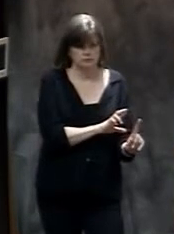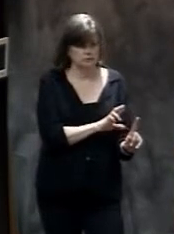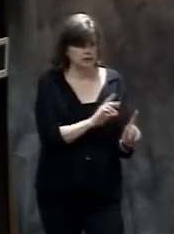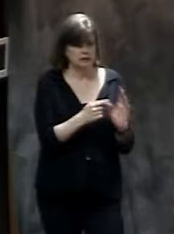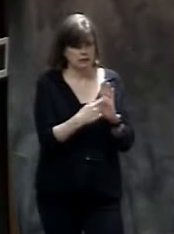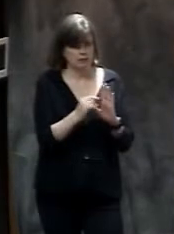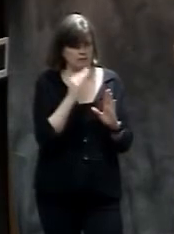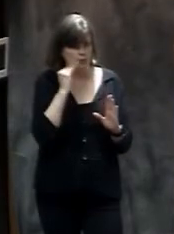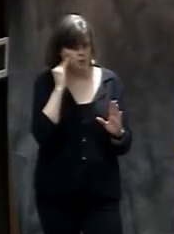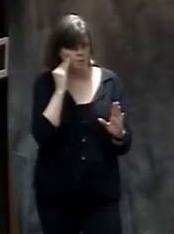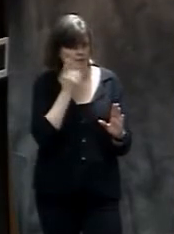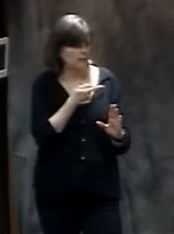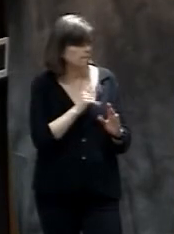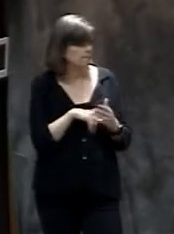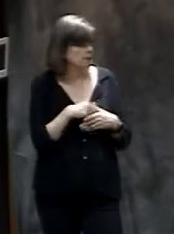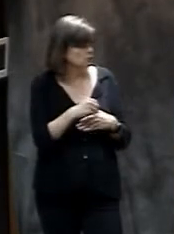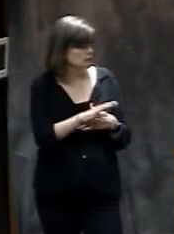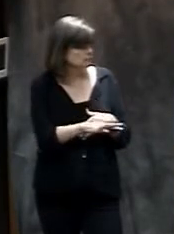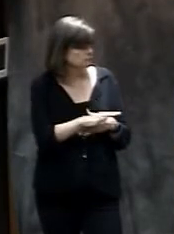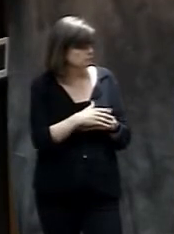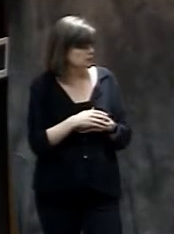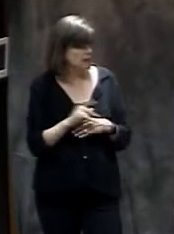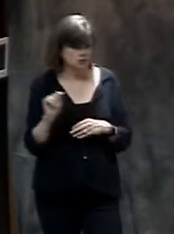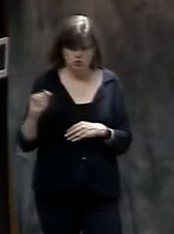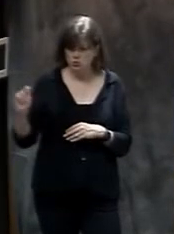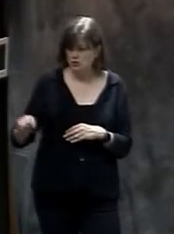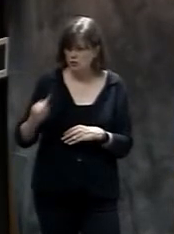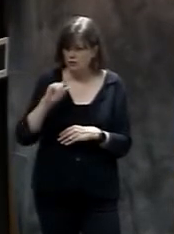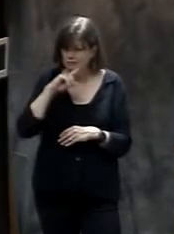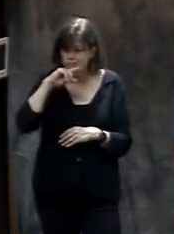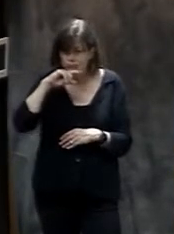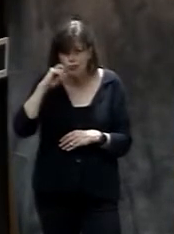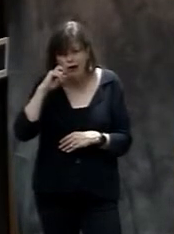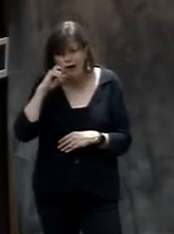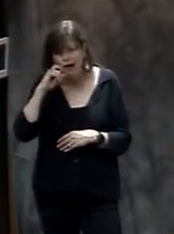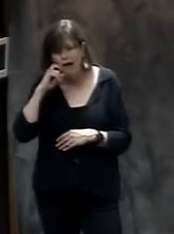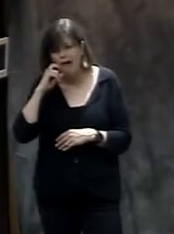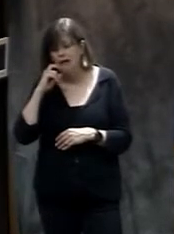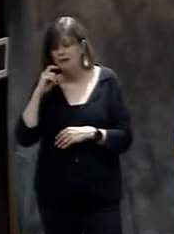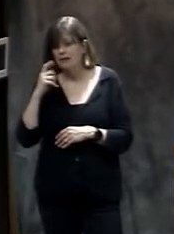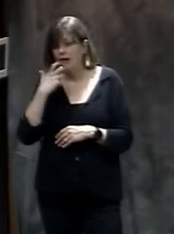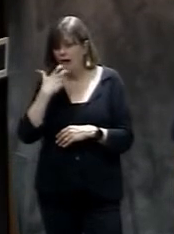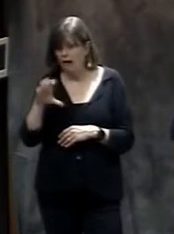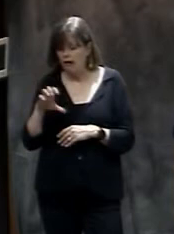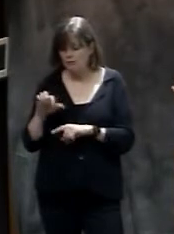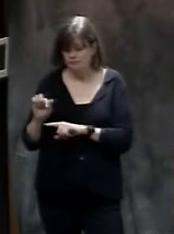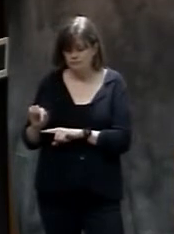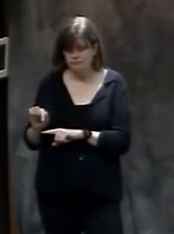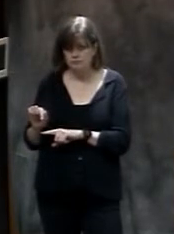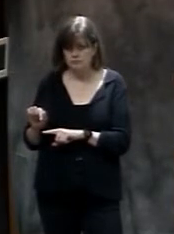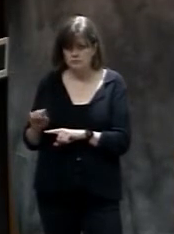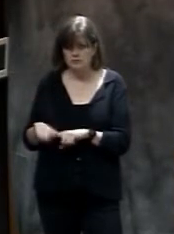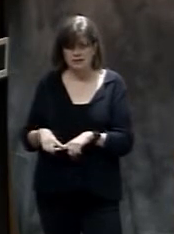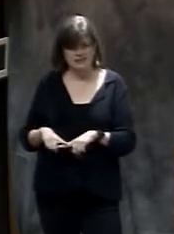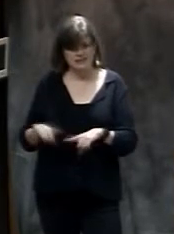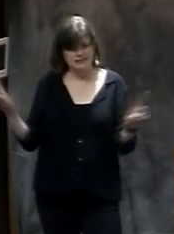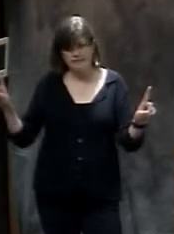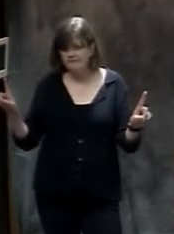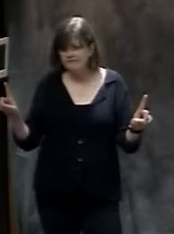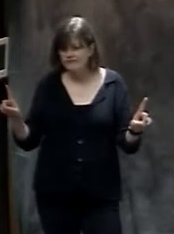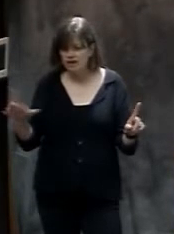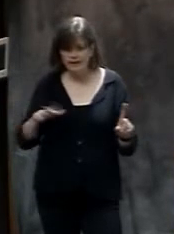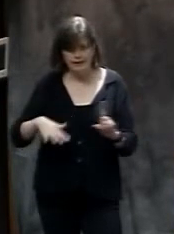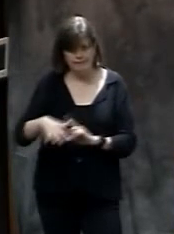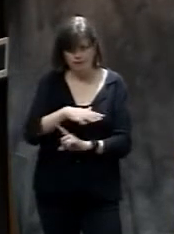households. And Tucson is a very arid environment, very dry in the Sonoran Desert. So totally different